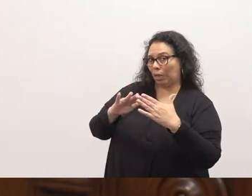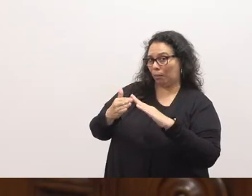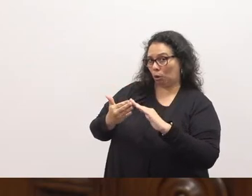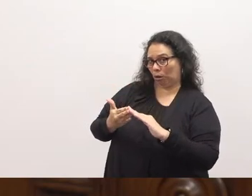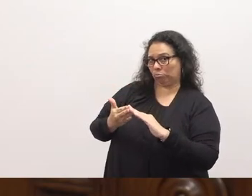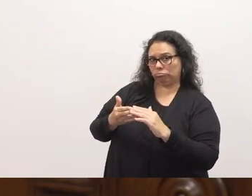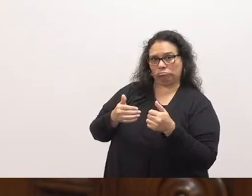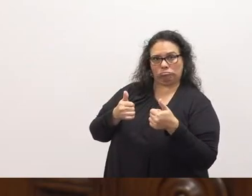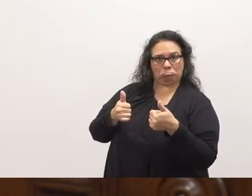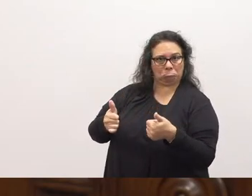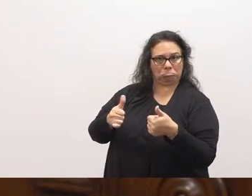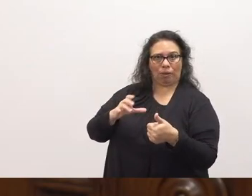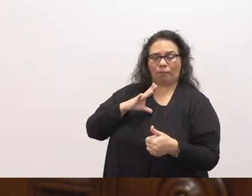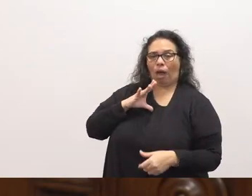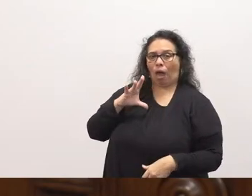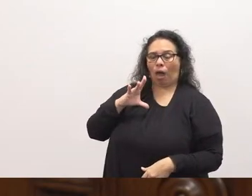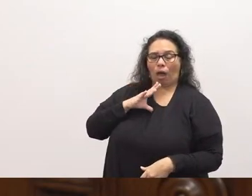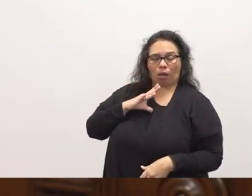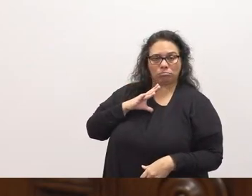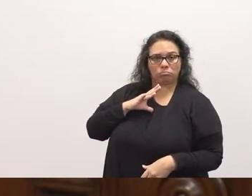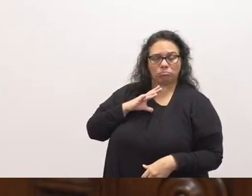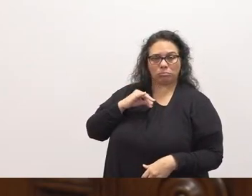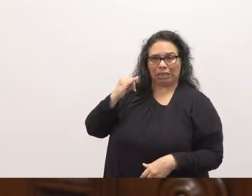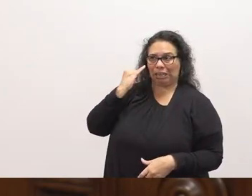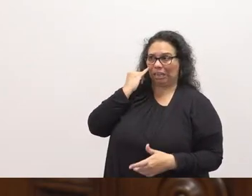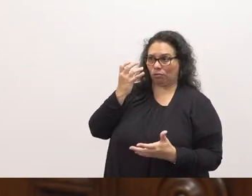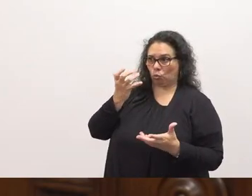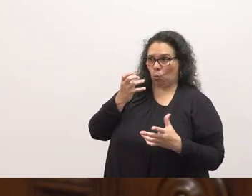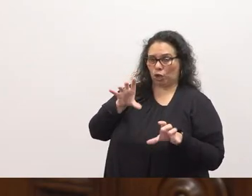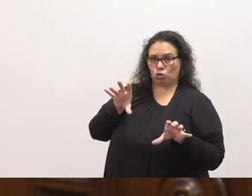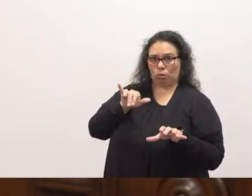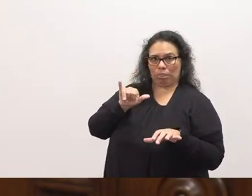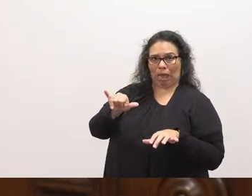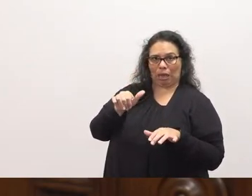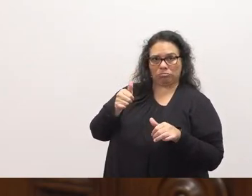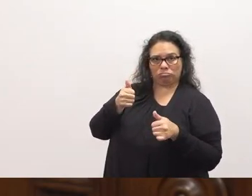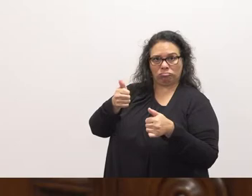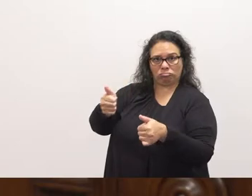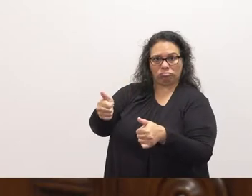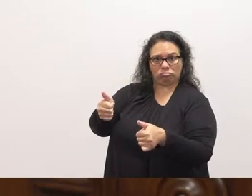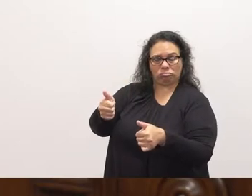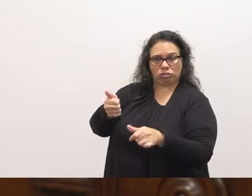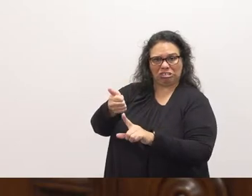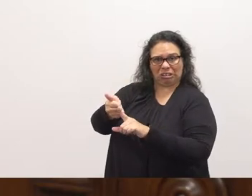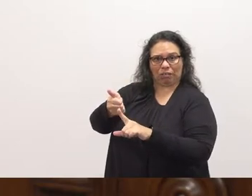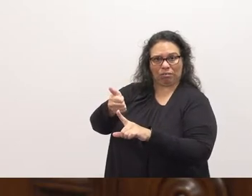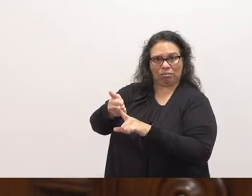that's, you know, fine if you want to do that on your own. I don't see that as